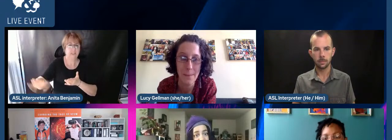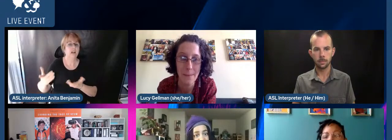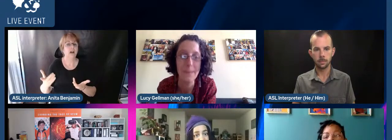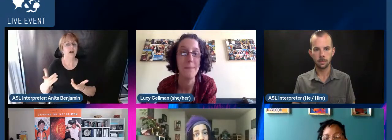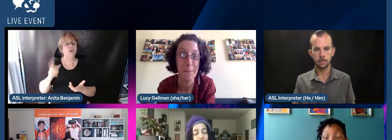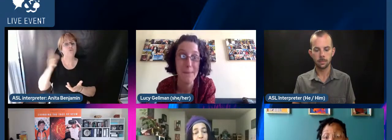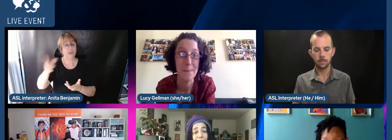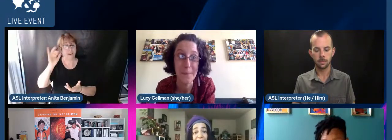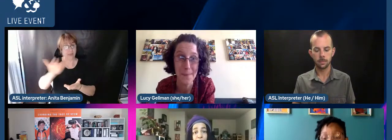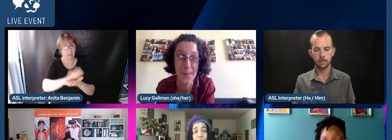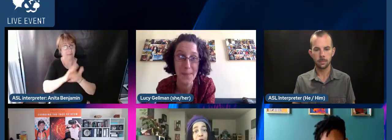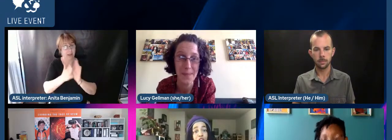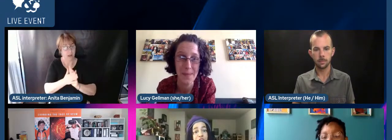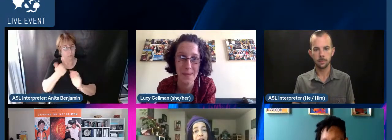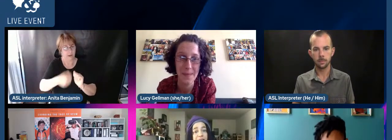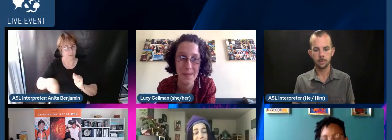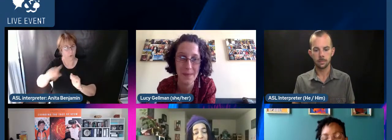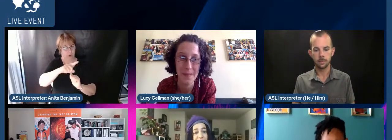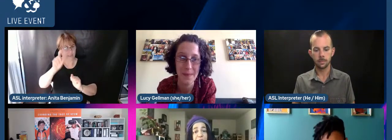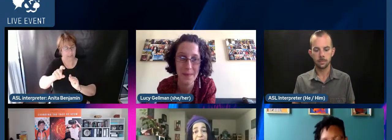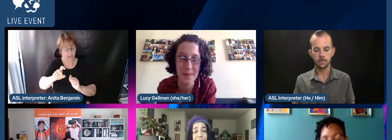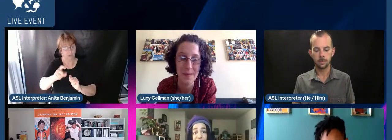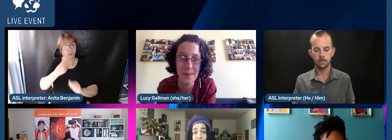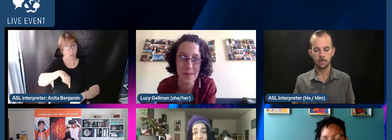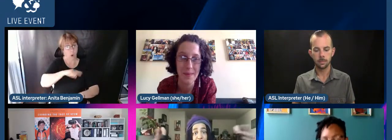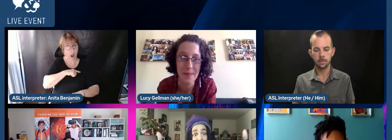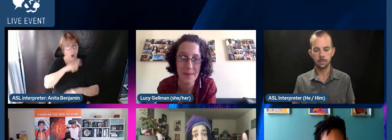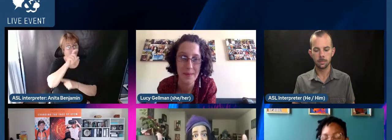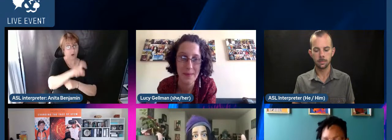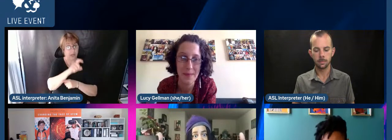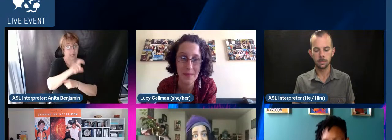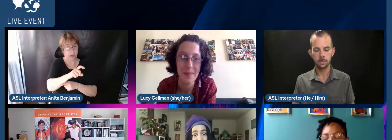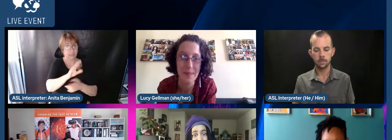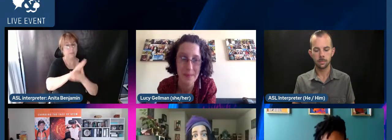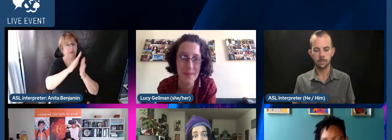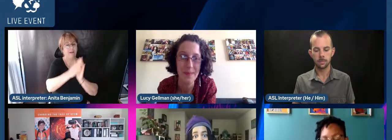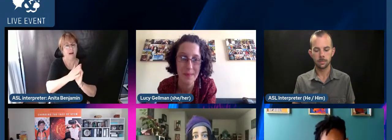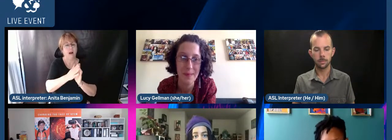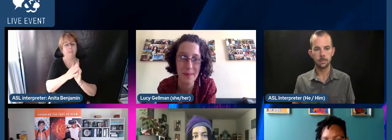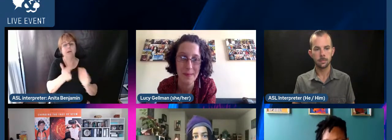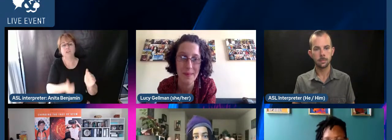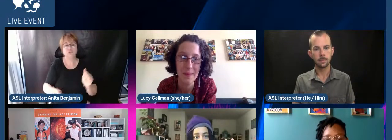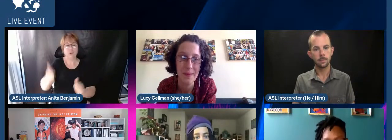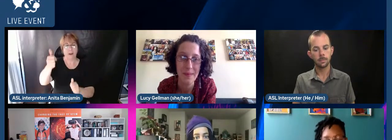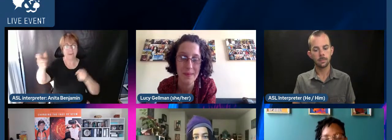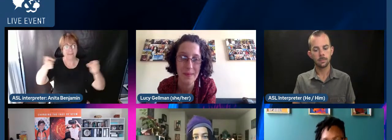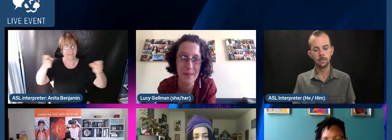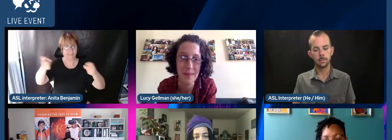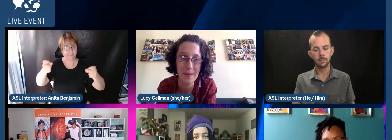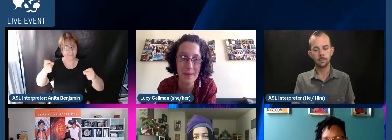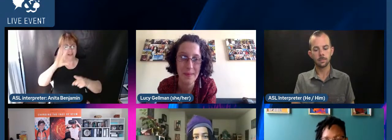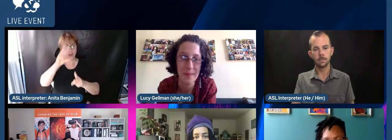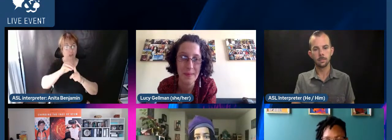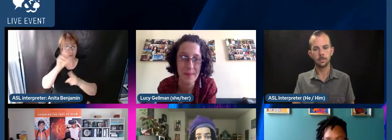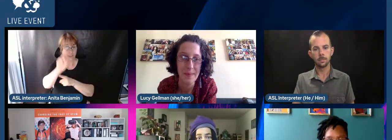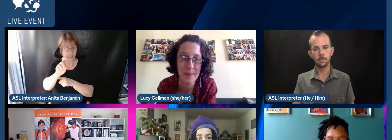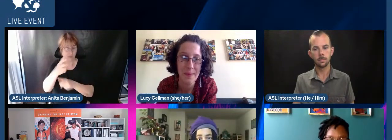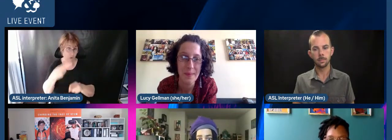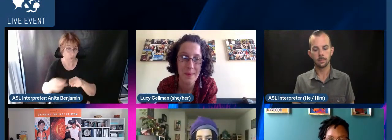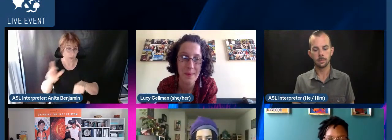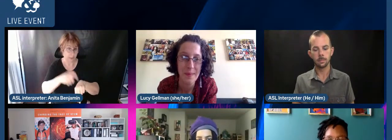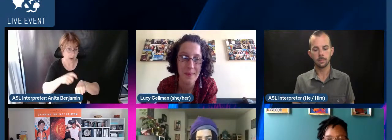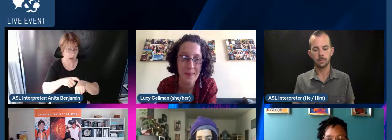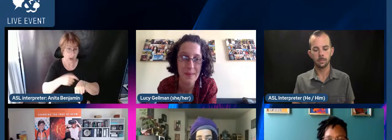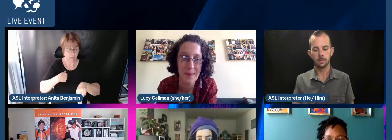everybody else needed. So our marginalized needs became dominant culture needs. So then for a very short period of time, I